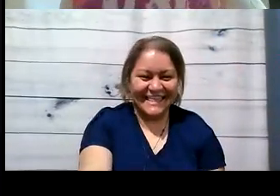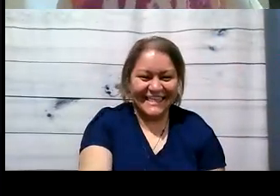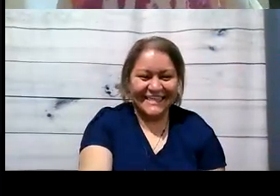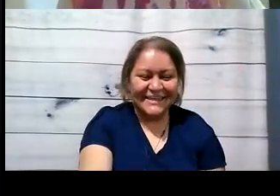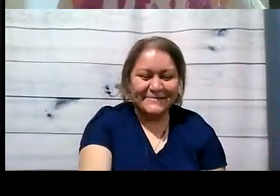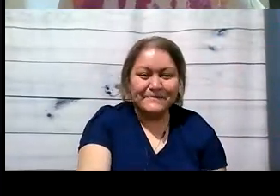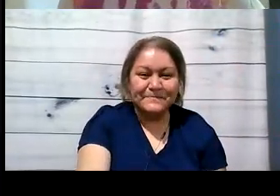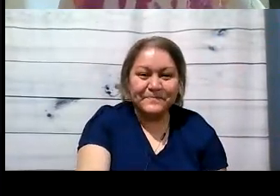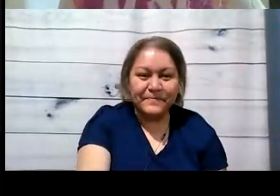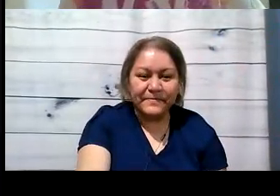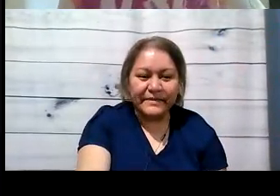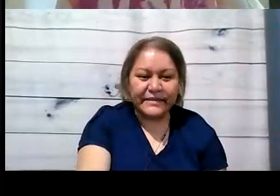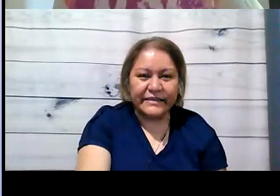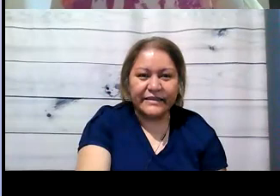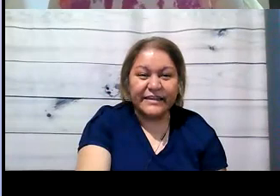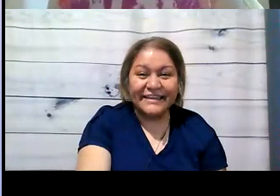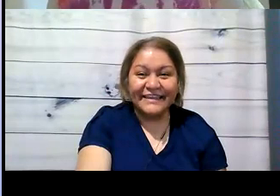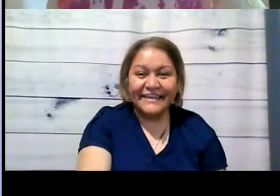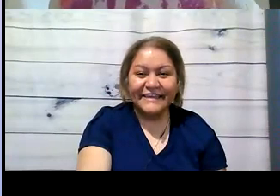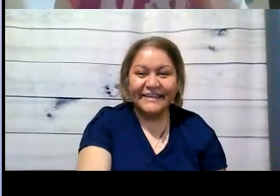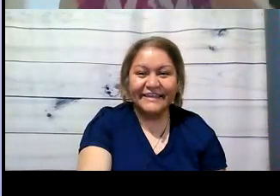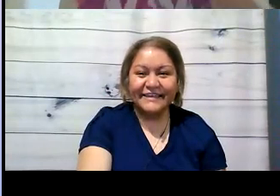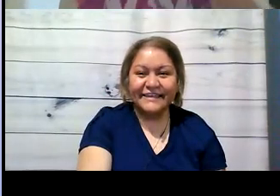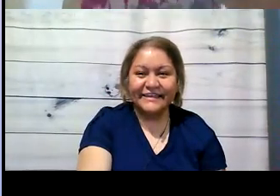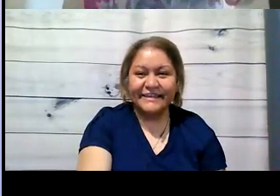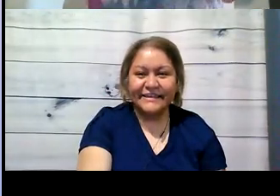Nice. Peek.